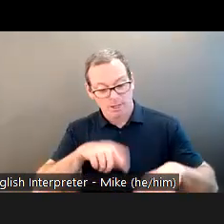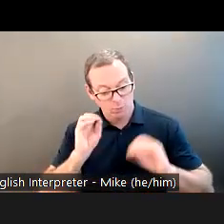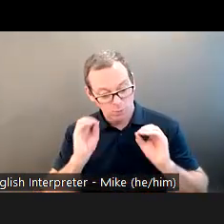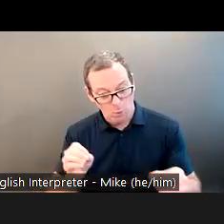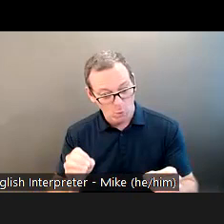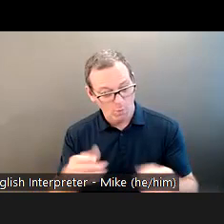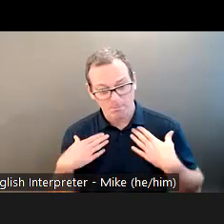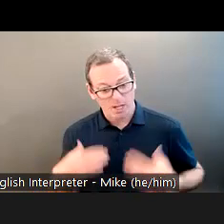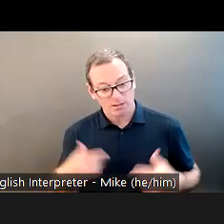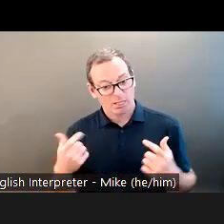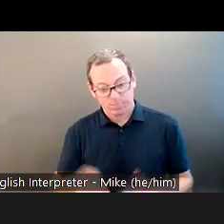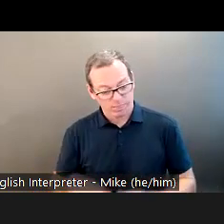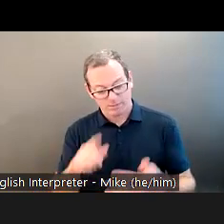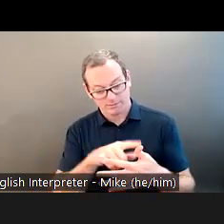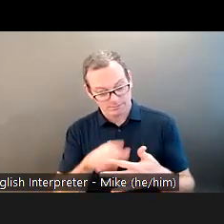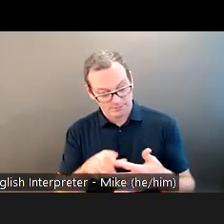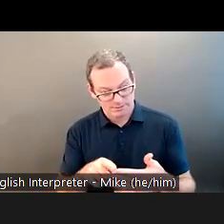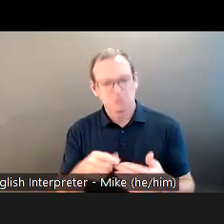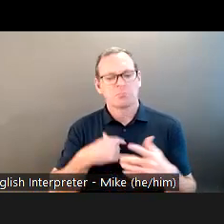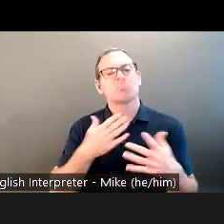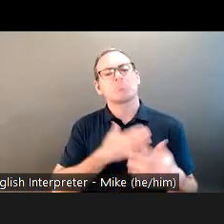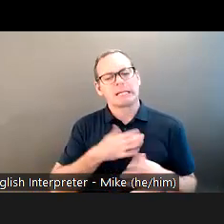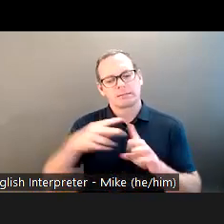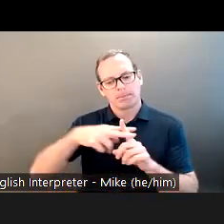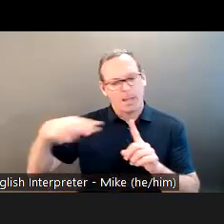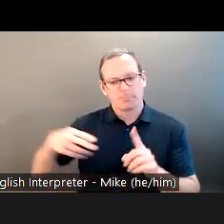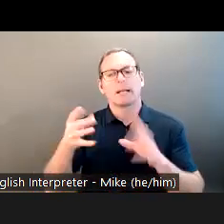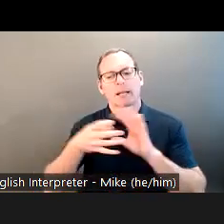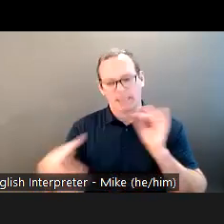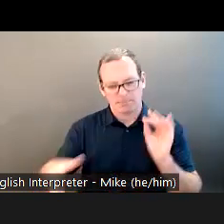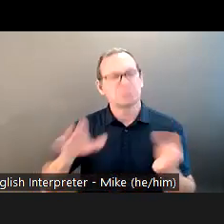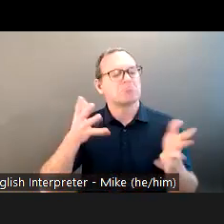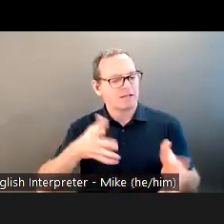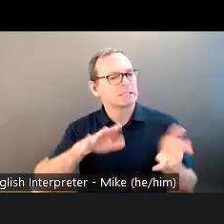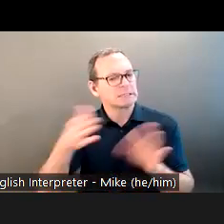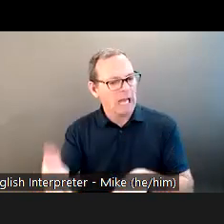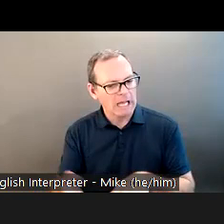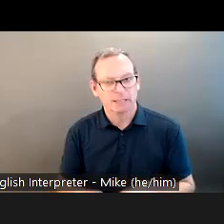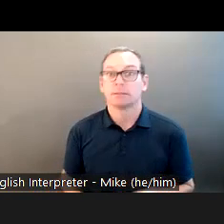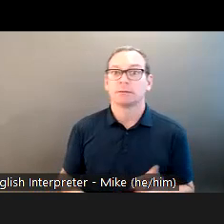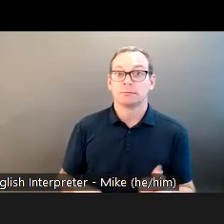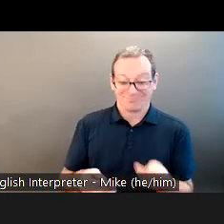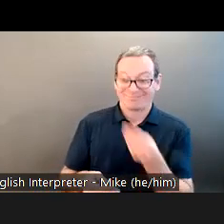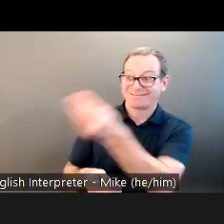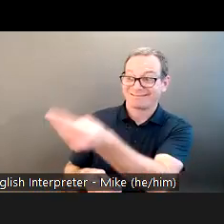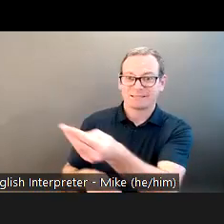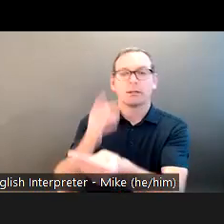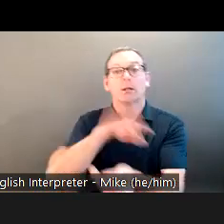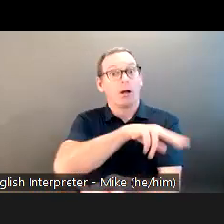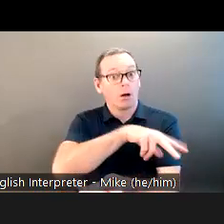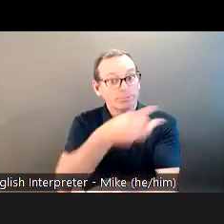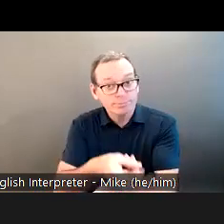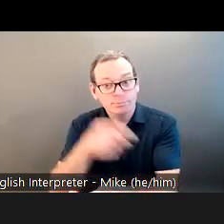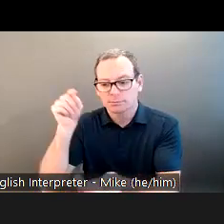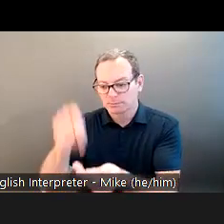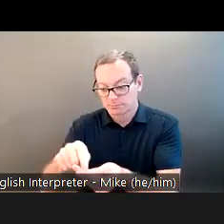not want to be resuscitated if she's in a coma, right? So there has to be a person. Can I rely on a power of attorney